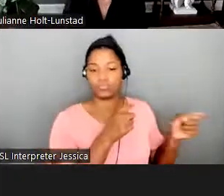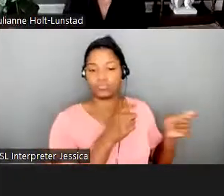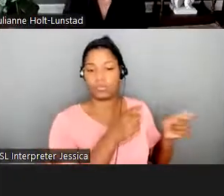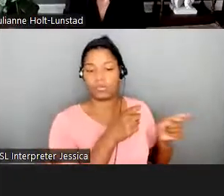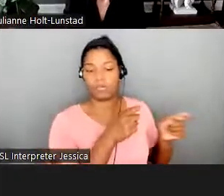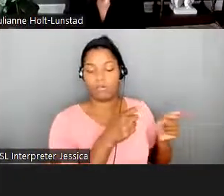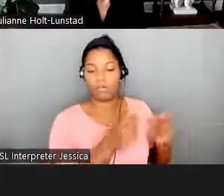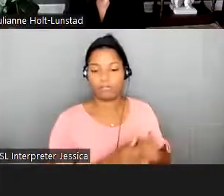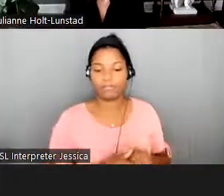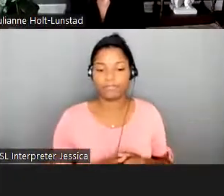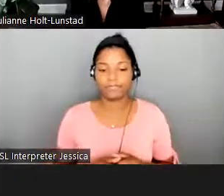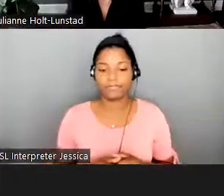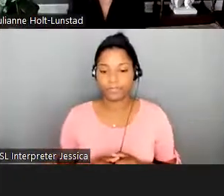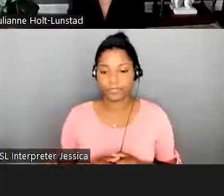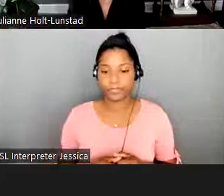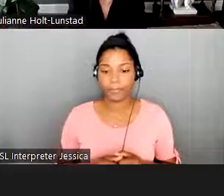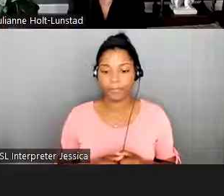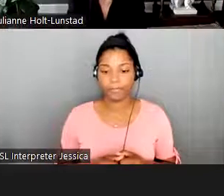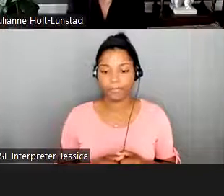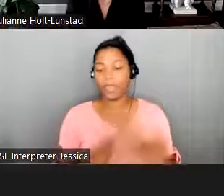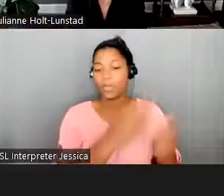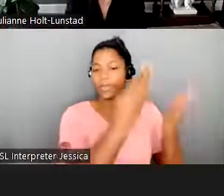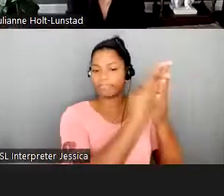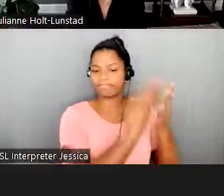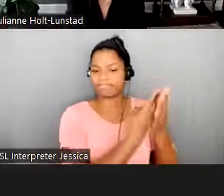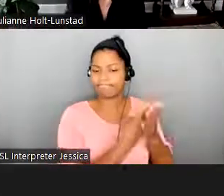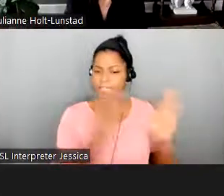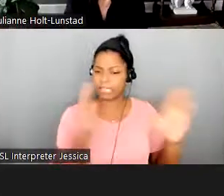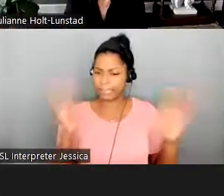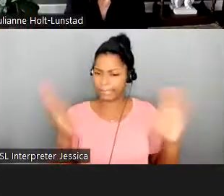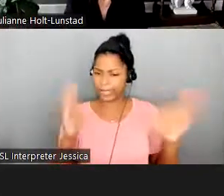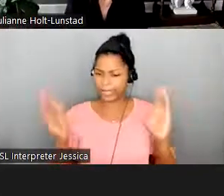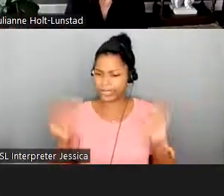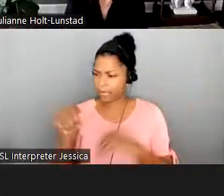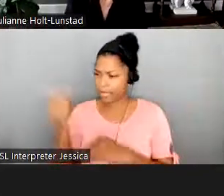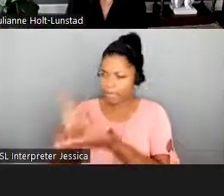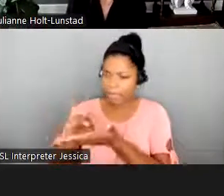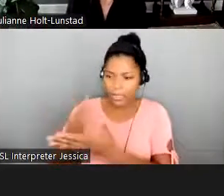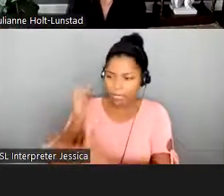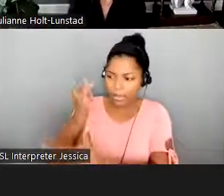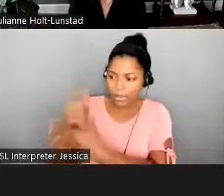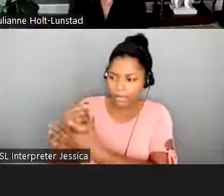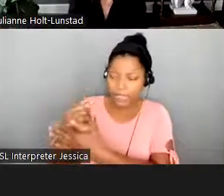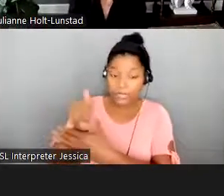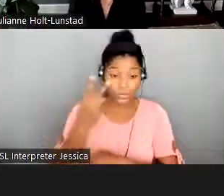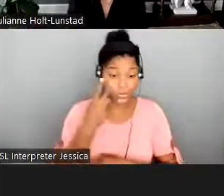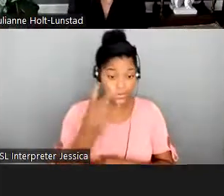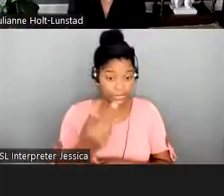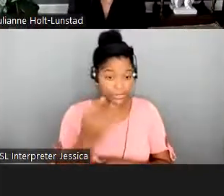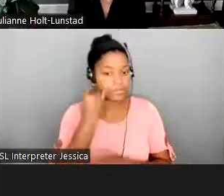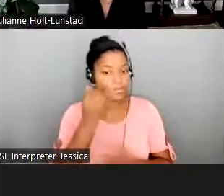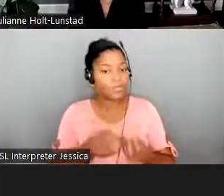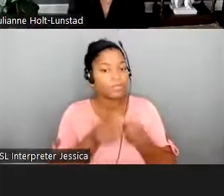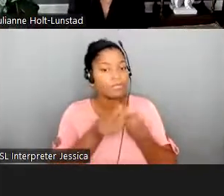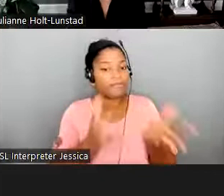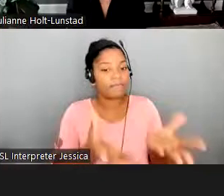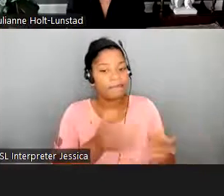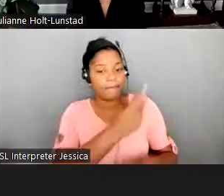when we benchmarked this relative to other kinds of medical interventions, what we can see here is that providing patients with social